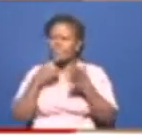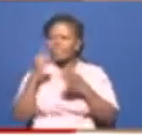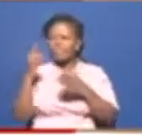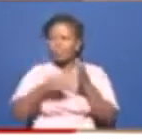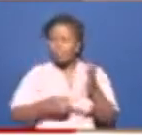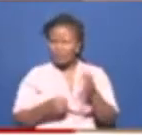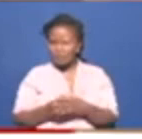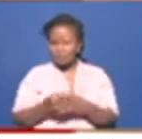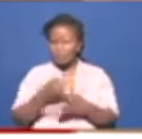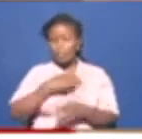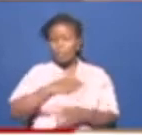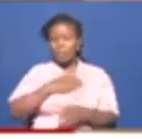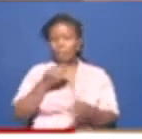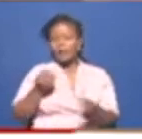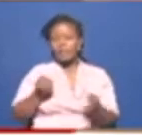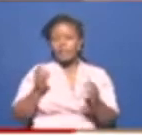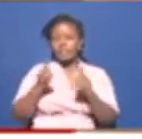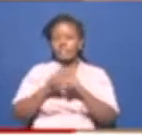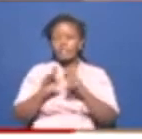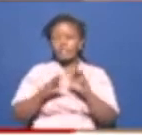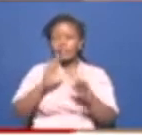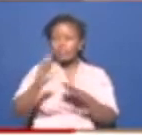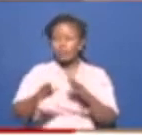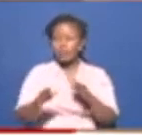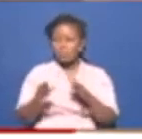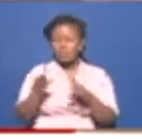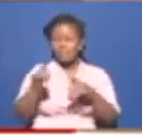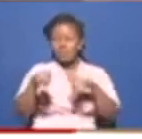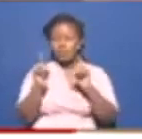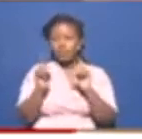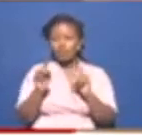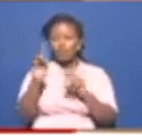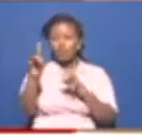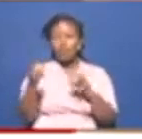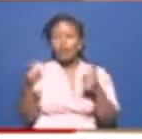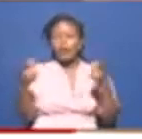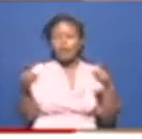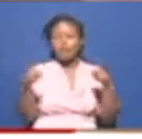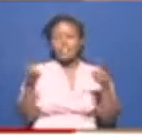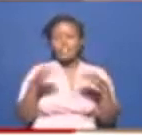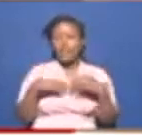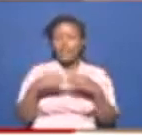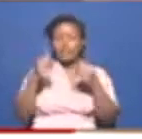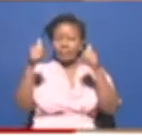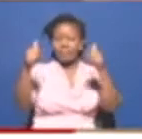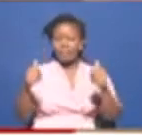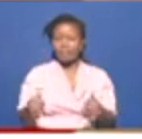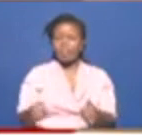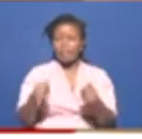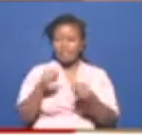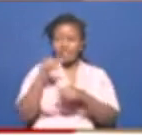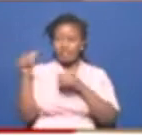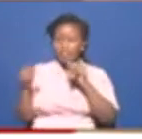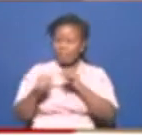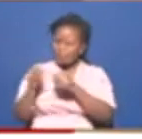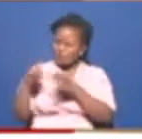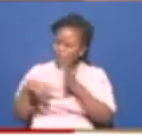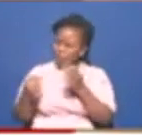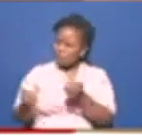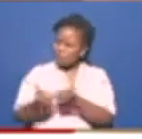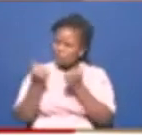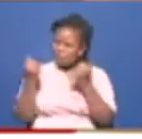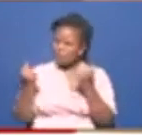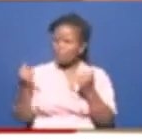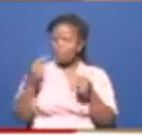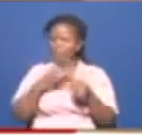in Kenyatta. So she told me, check out, one of the media stations have advertisements going on camps that are ongoing. Mm-hmm. So I actually did